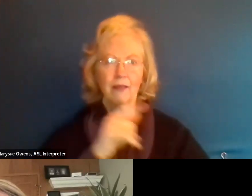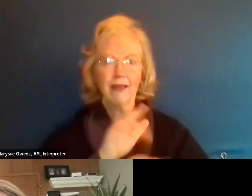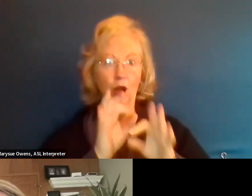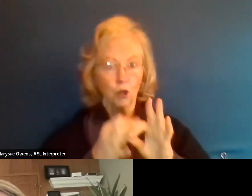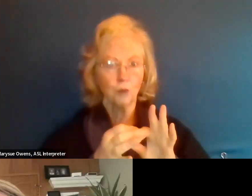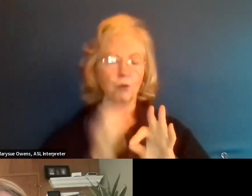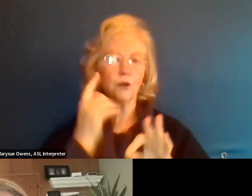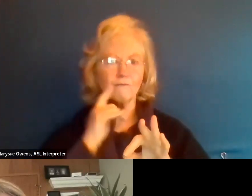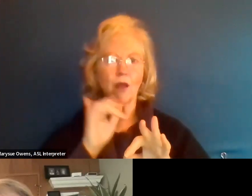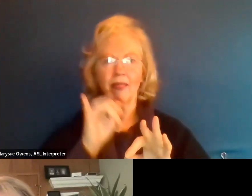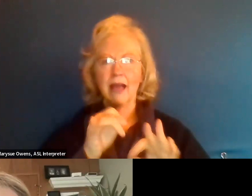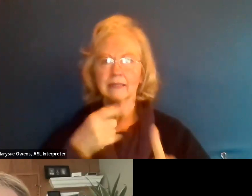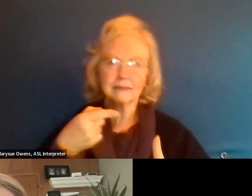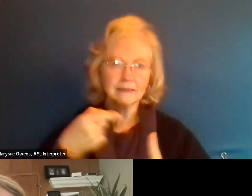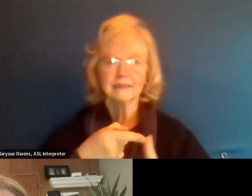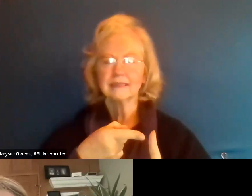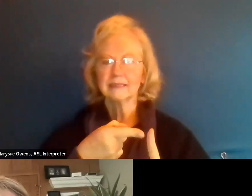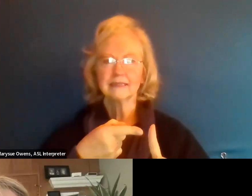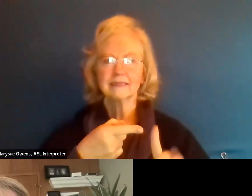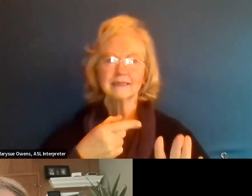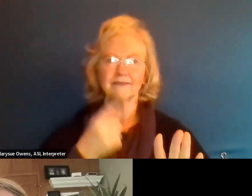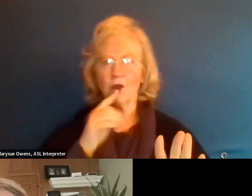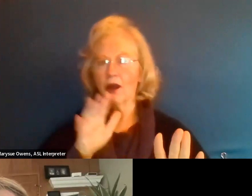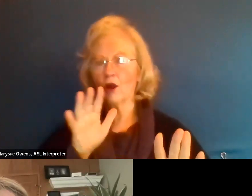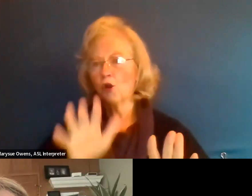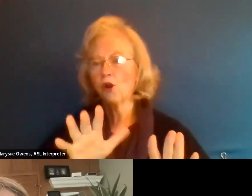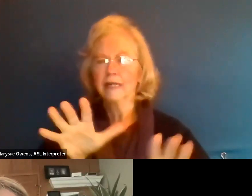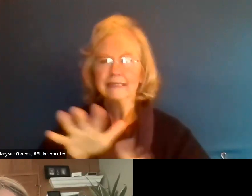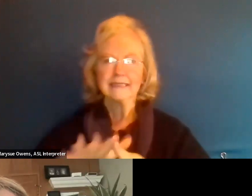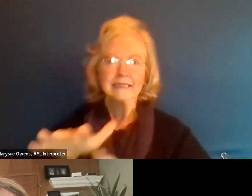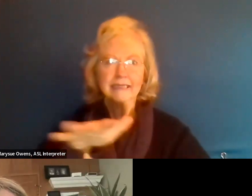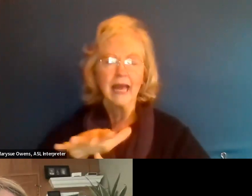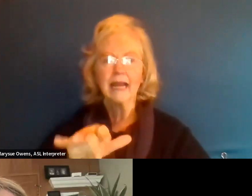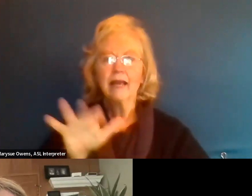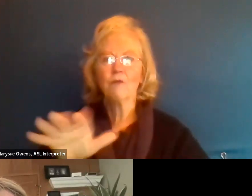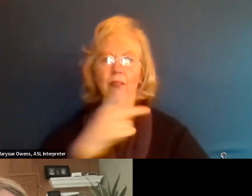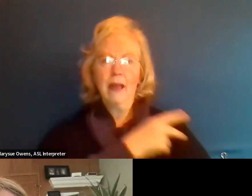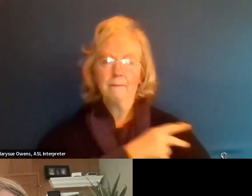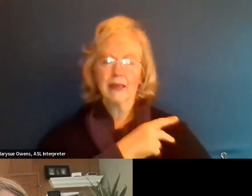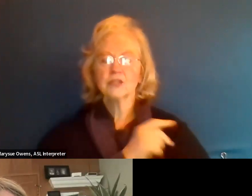particular, for your patients or your setting.